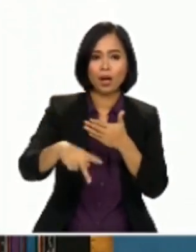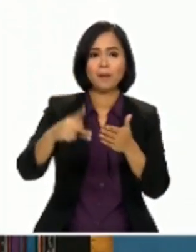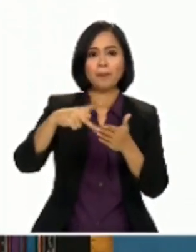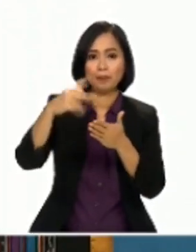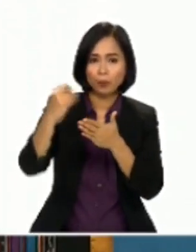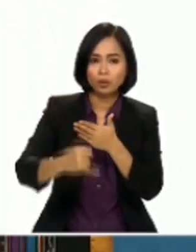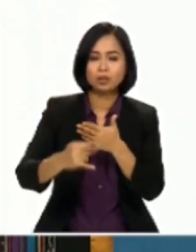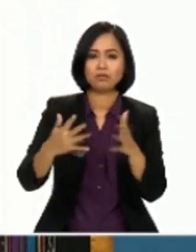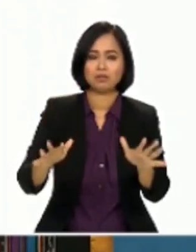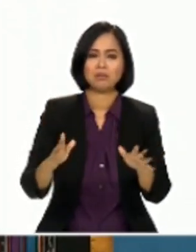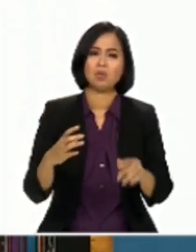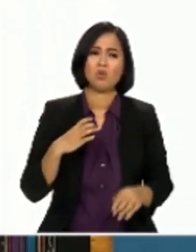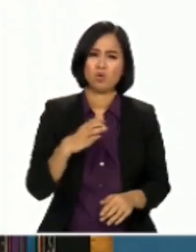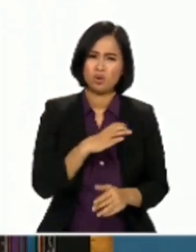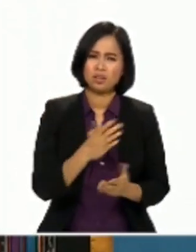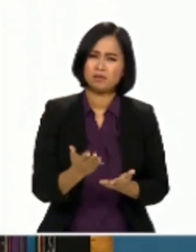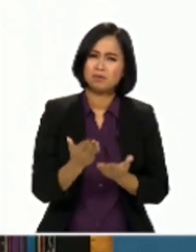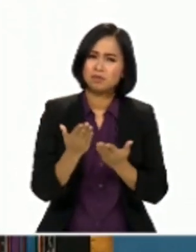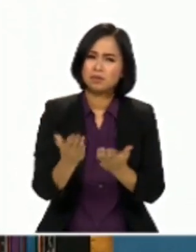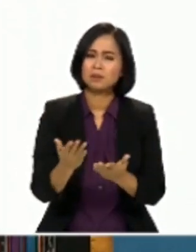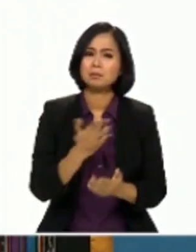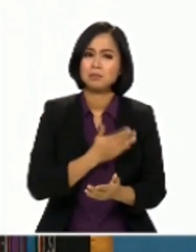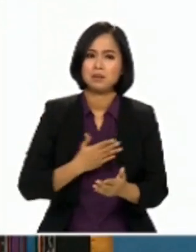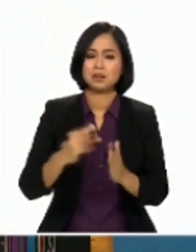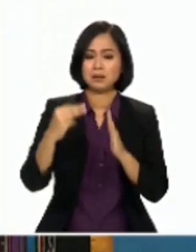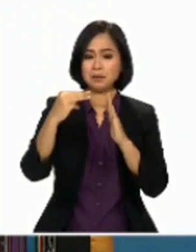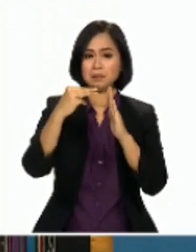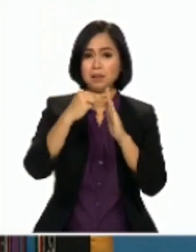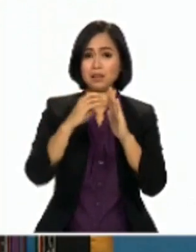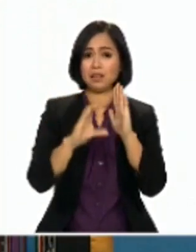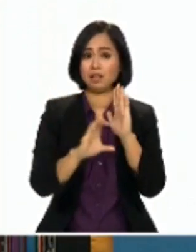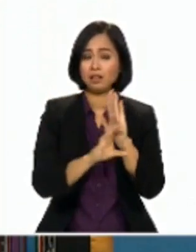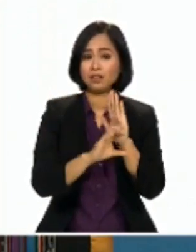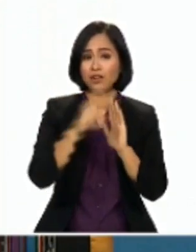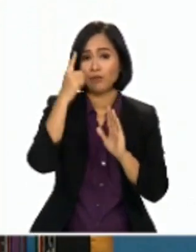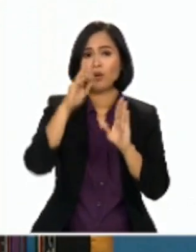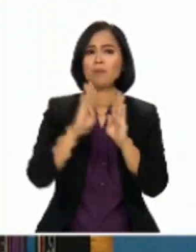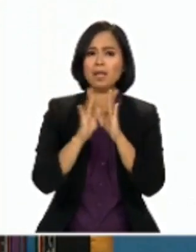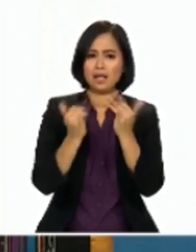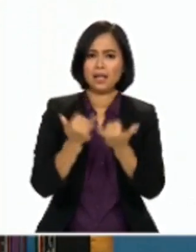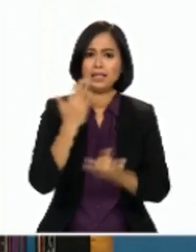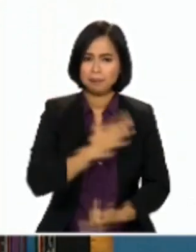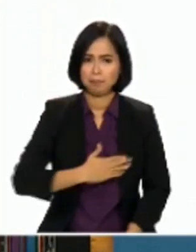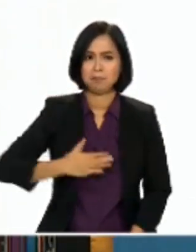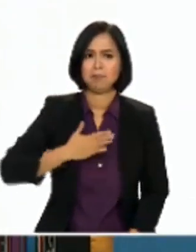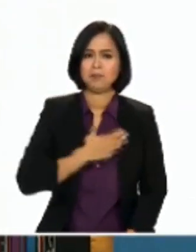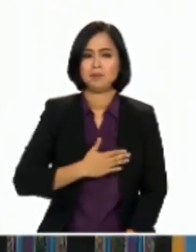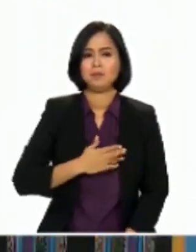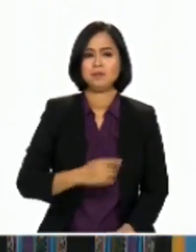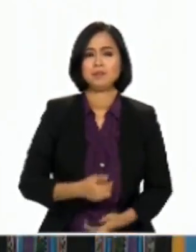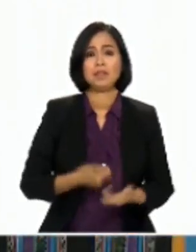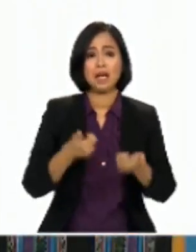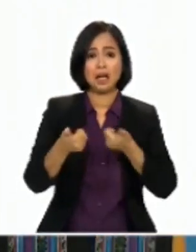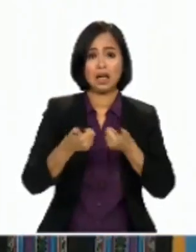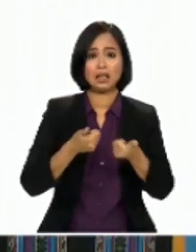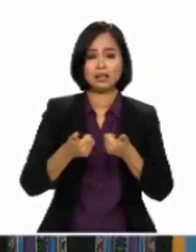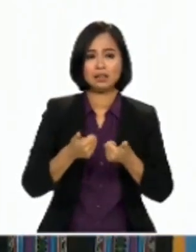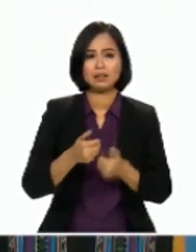suggest Congress should also enact the Magna Carta for barangays. This administration's